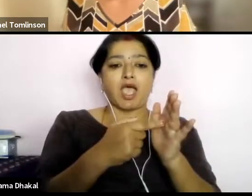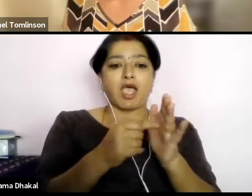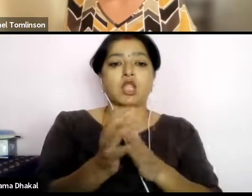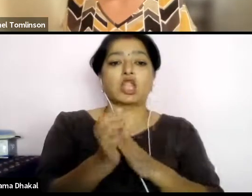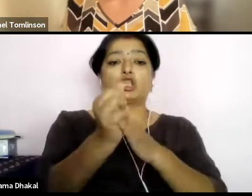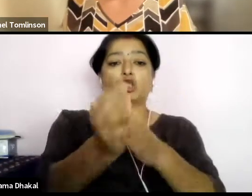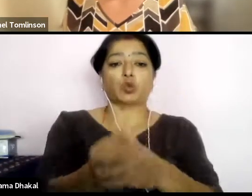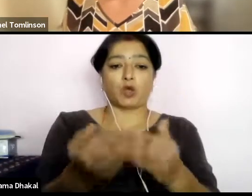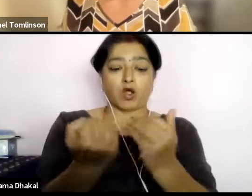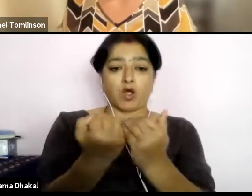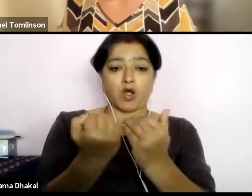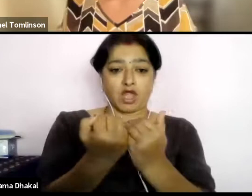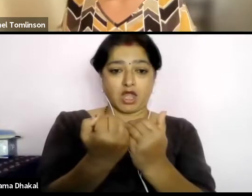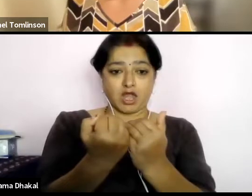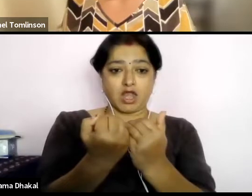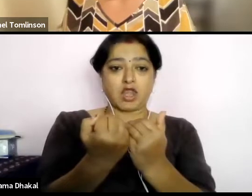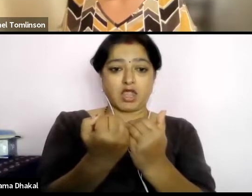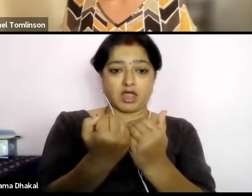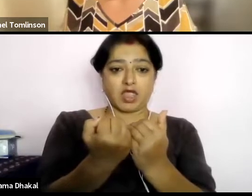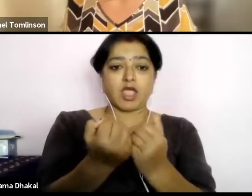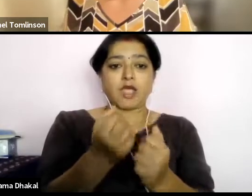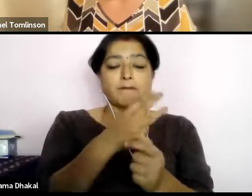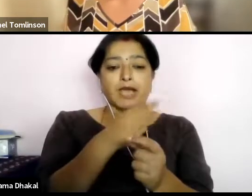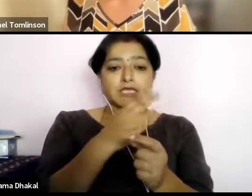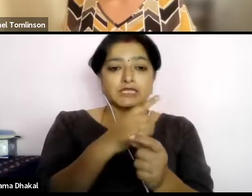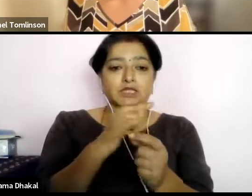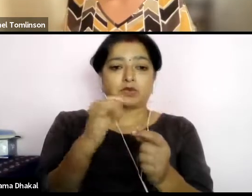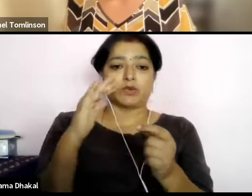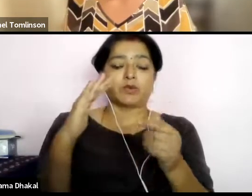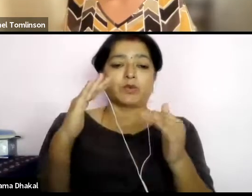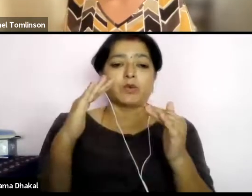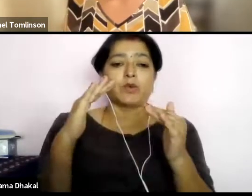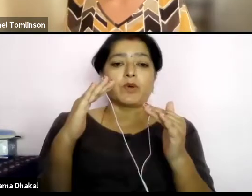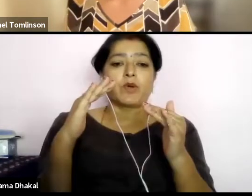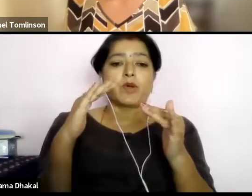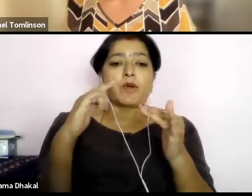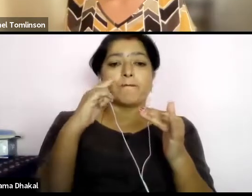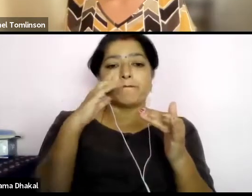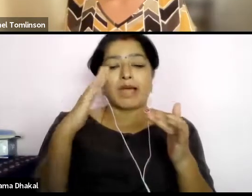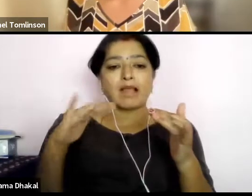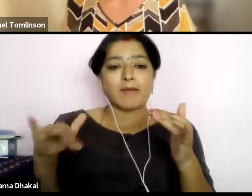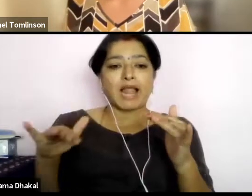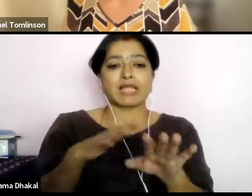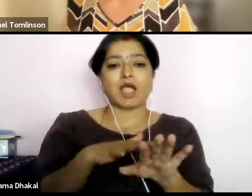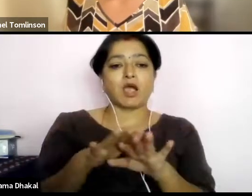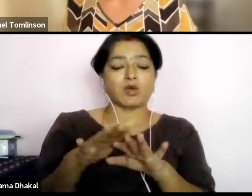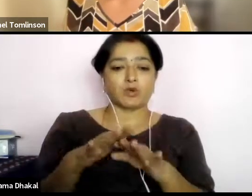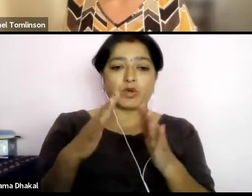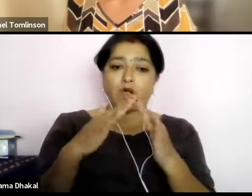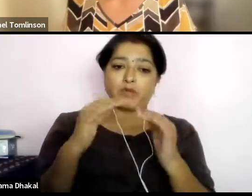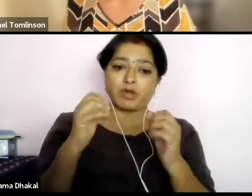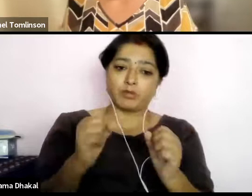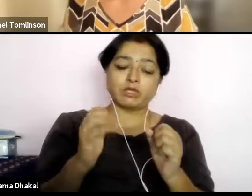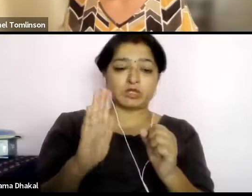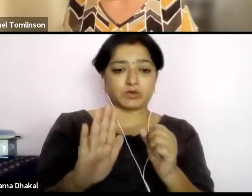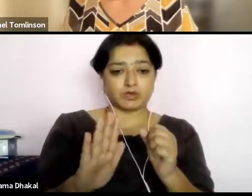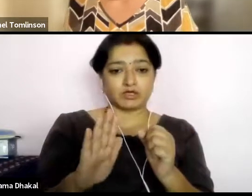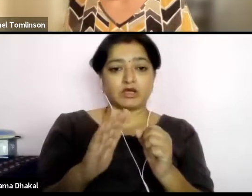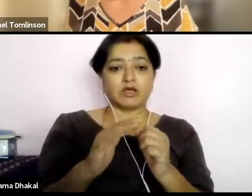and for the primary school children in particular was not able to